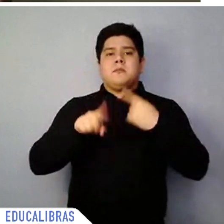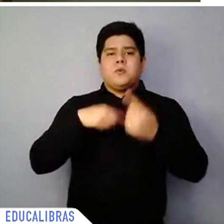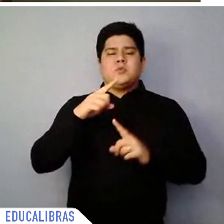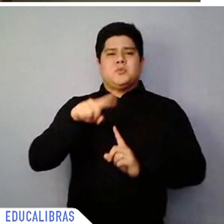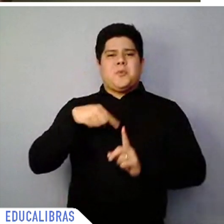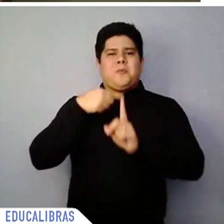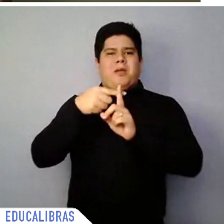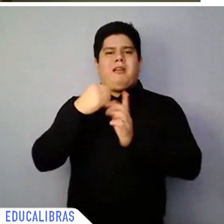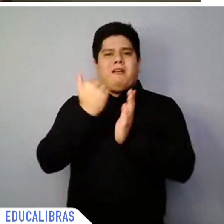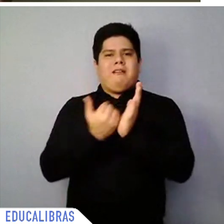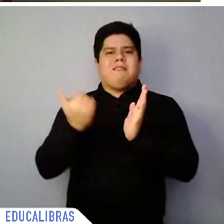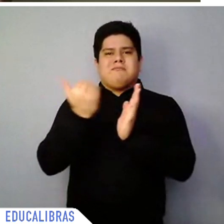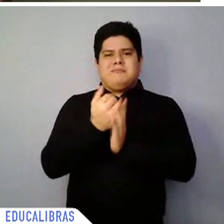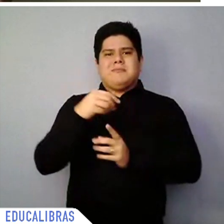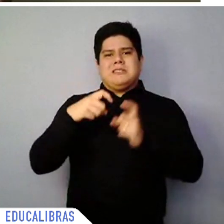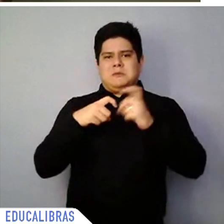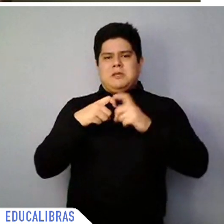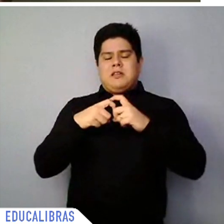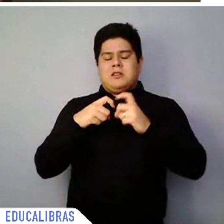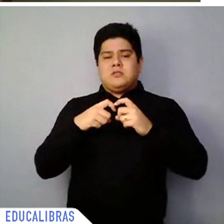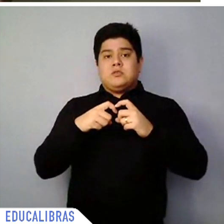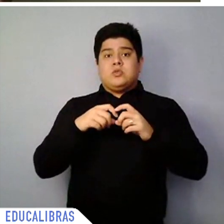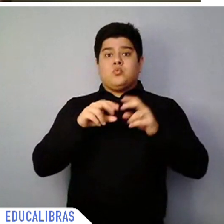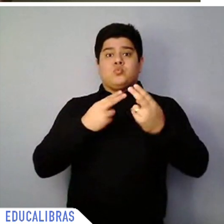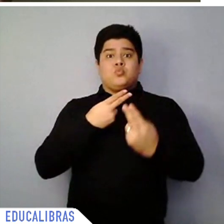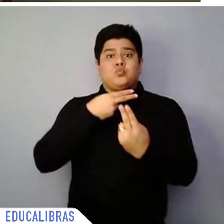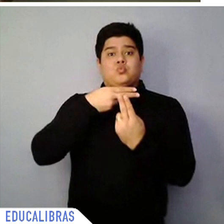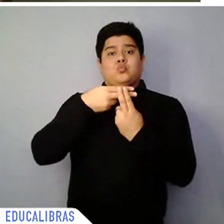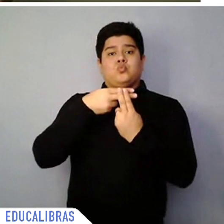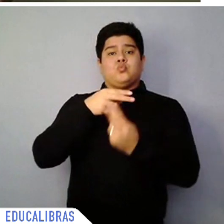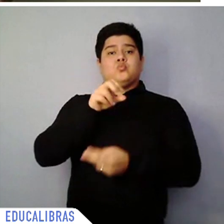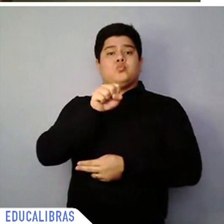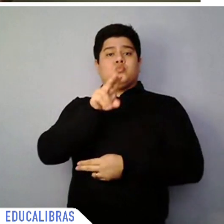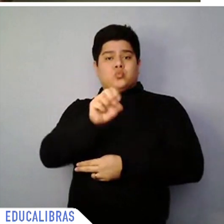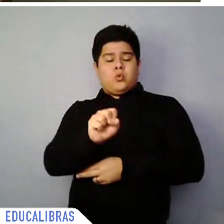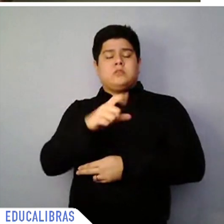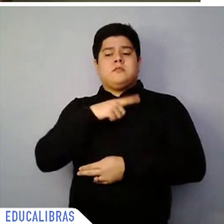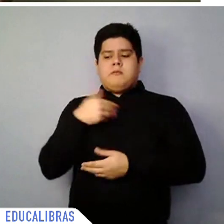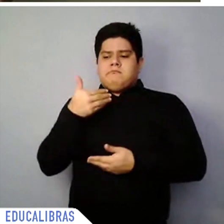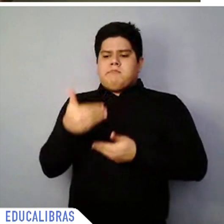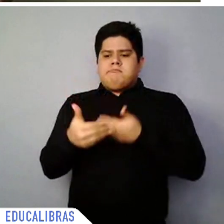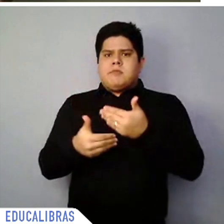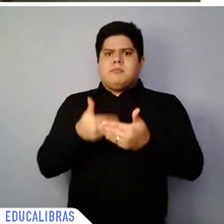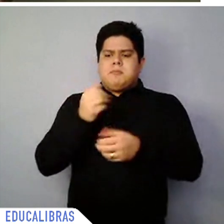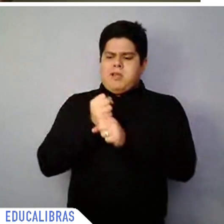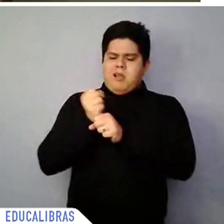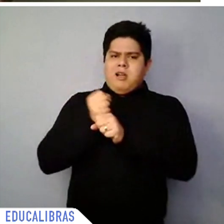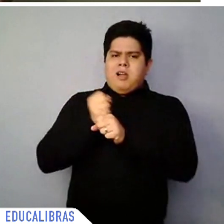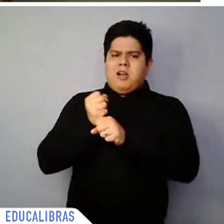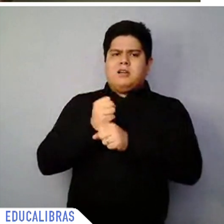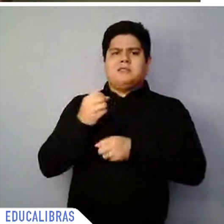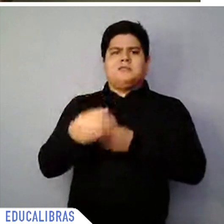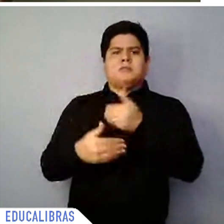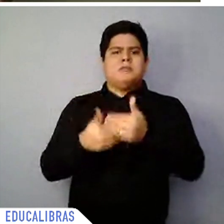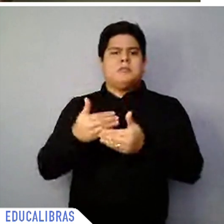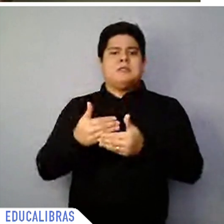as a minister of health in 2011, and then the program we called More Doctors, Mais